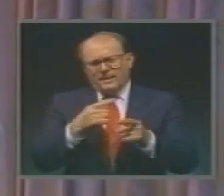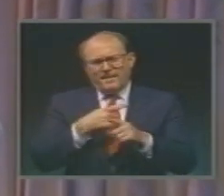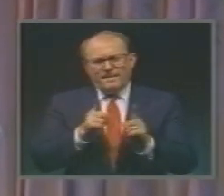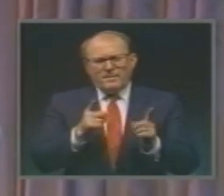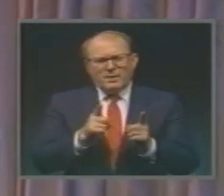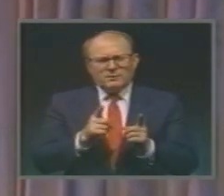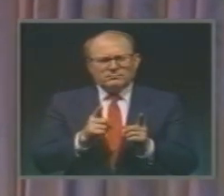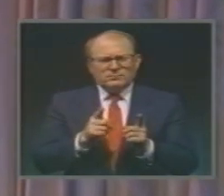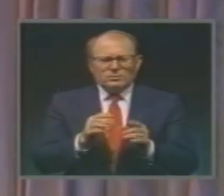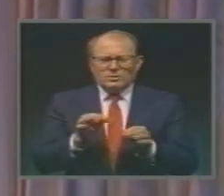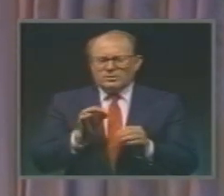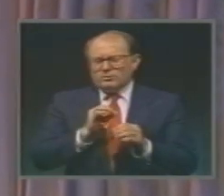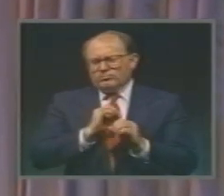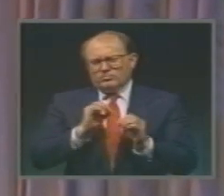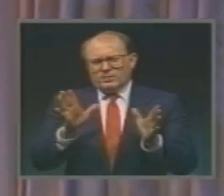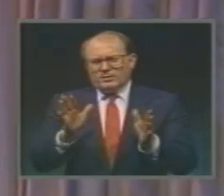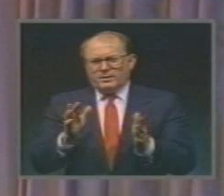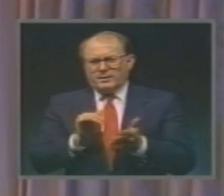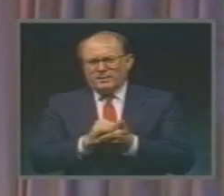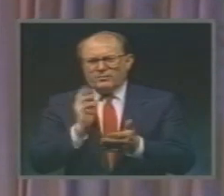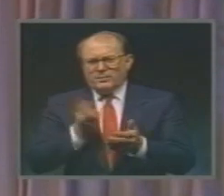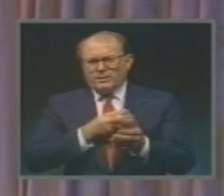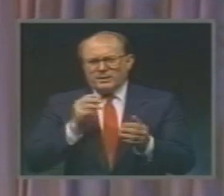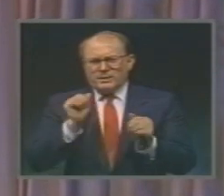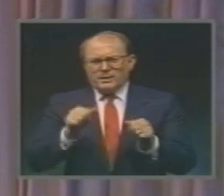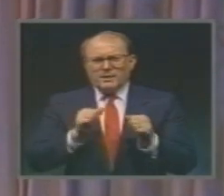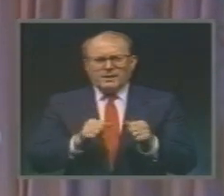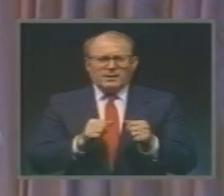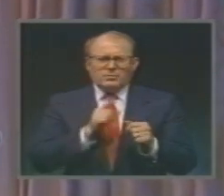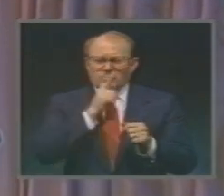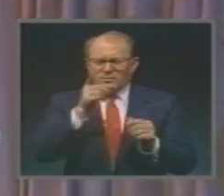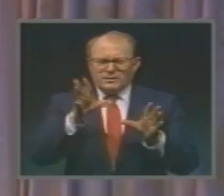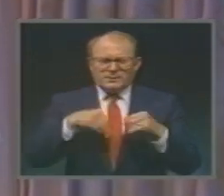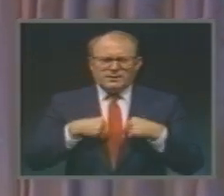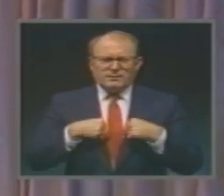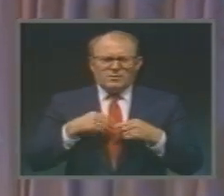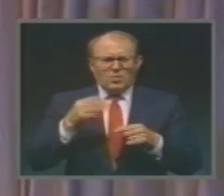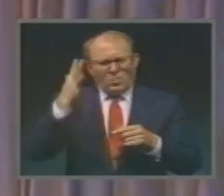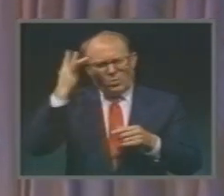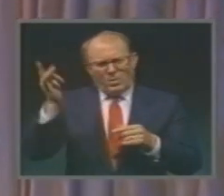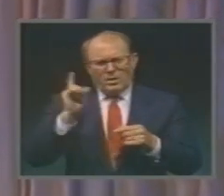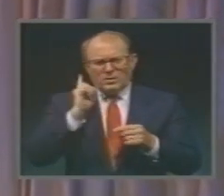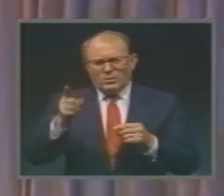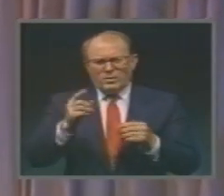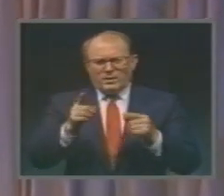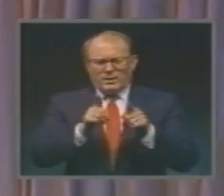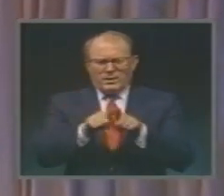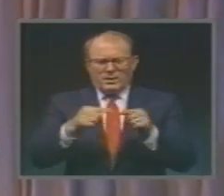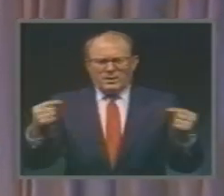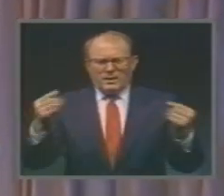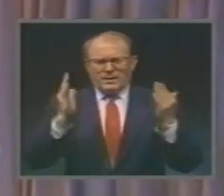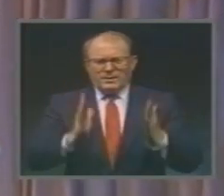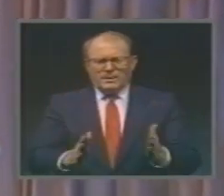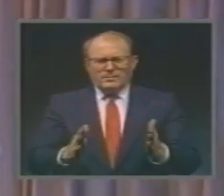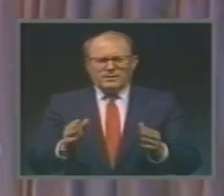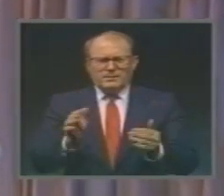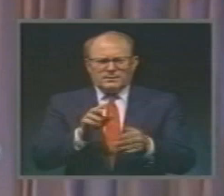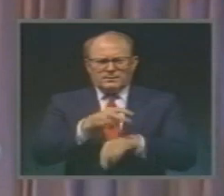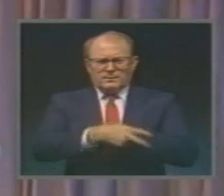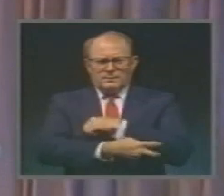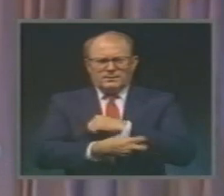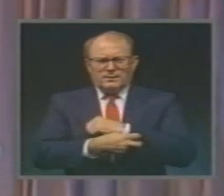really to consider. Why would the enemies steal the body of Jesus? It was already in their